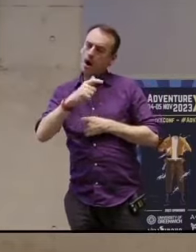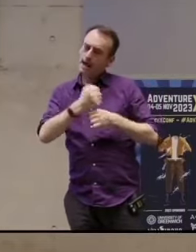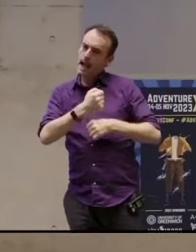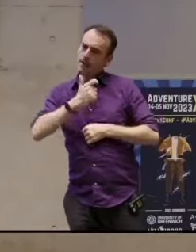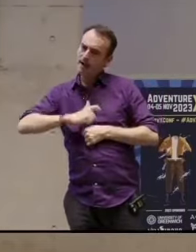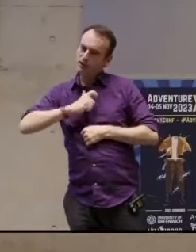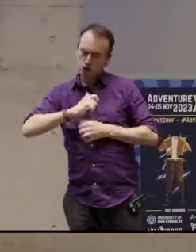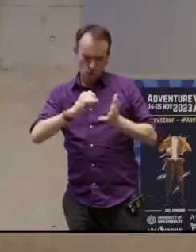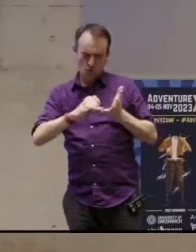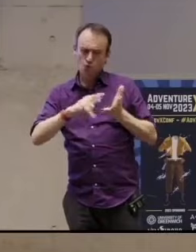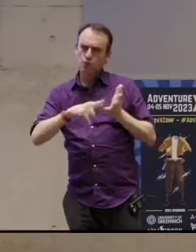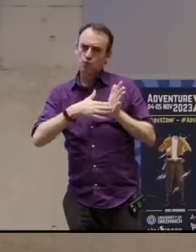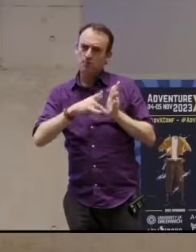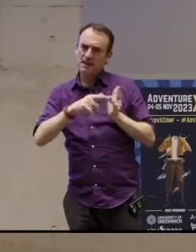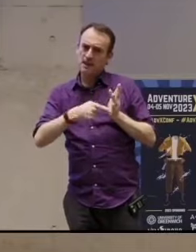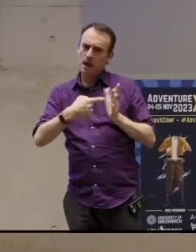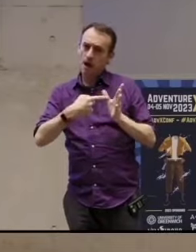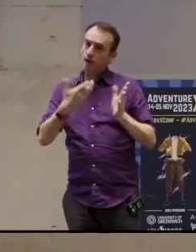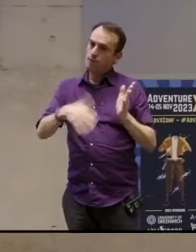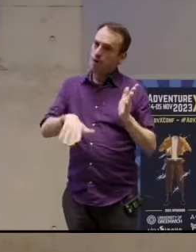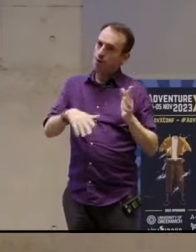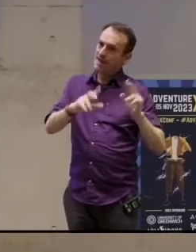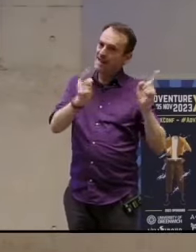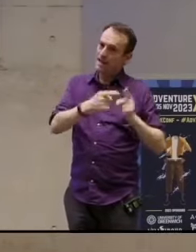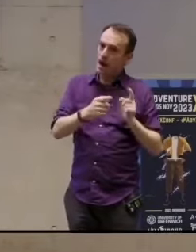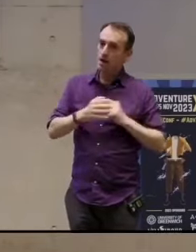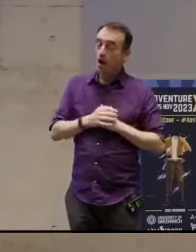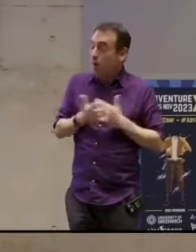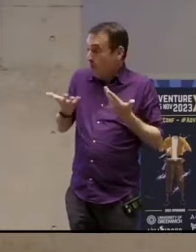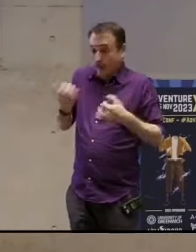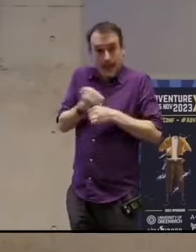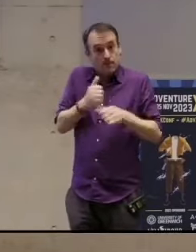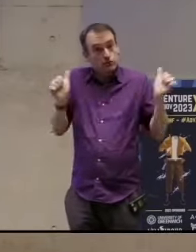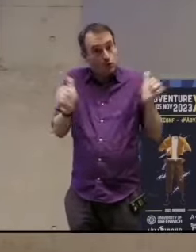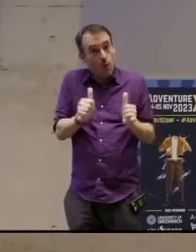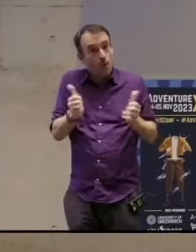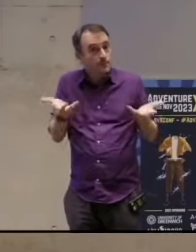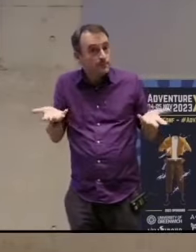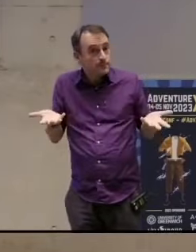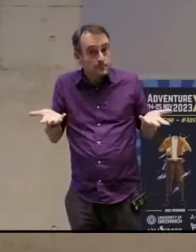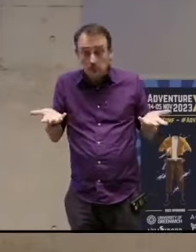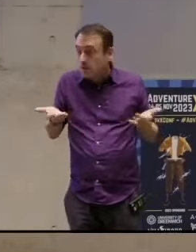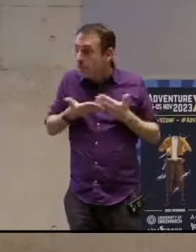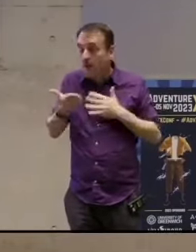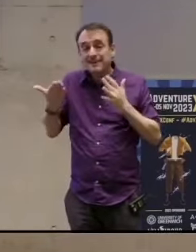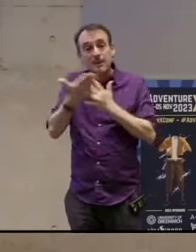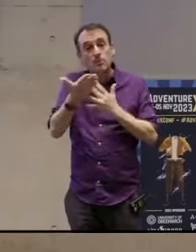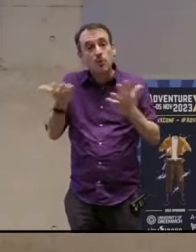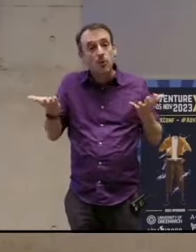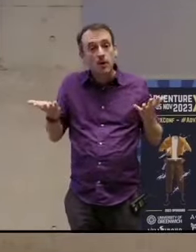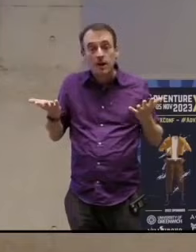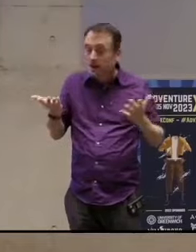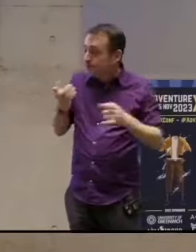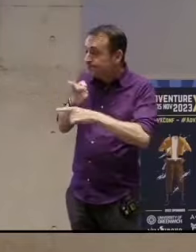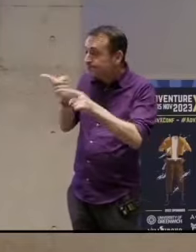more accessible to lots of people. So, you know, if you have a short game and it's this thing you've never done